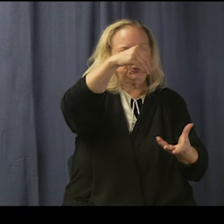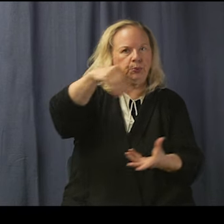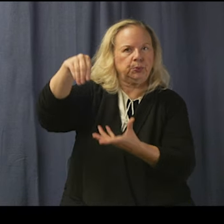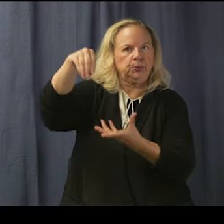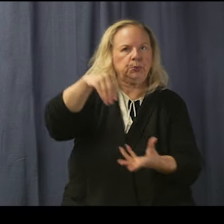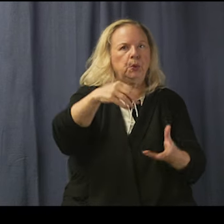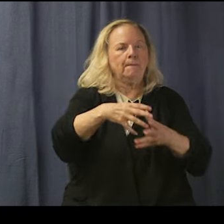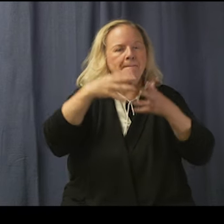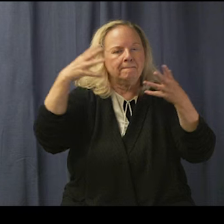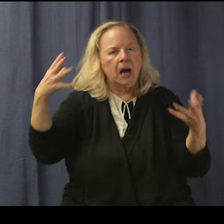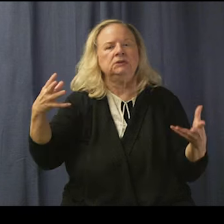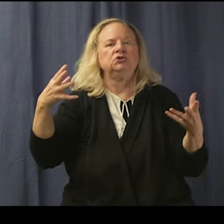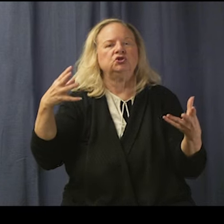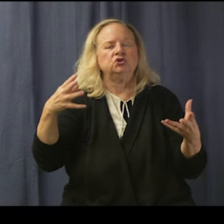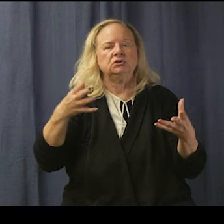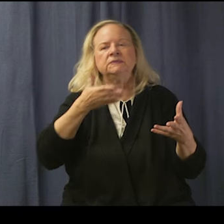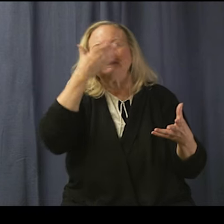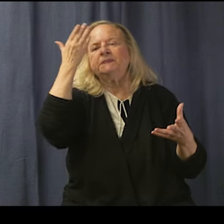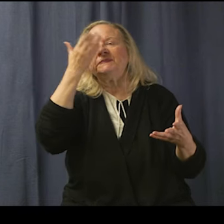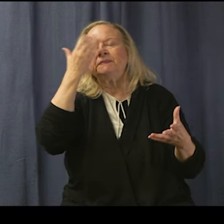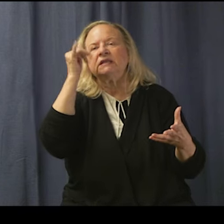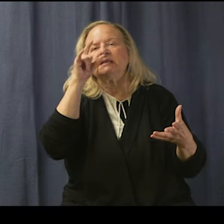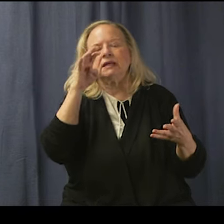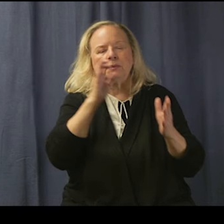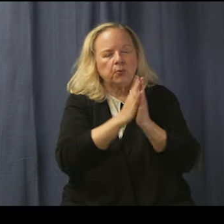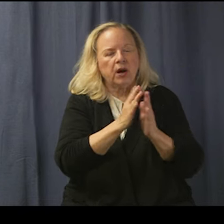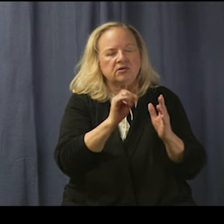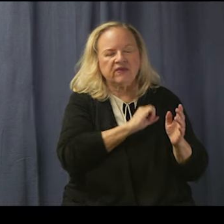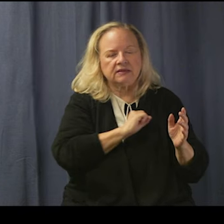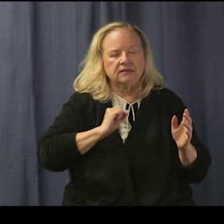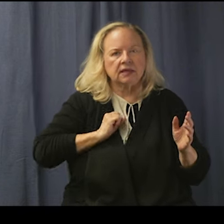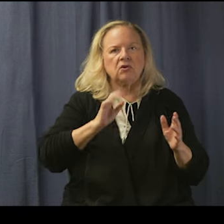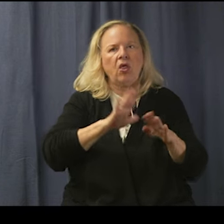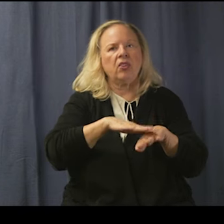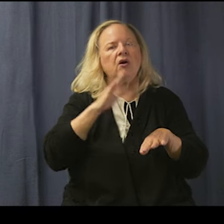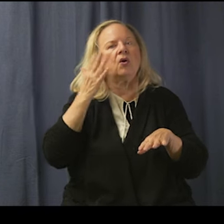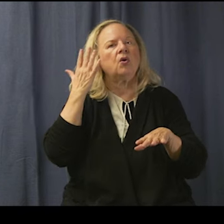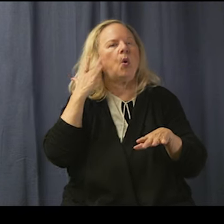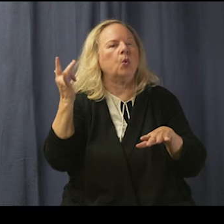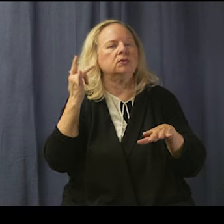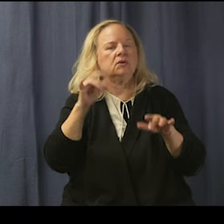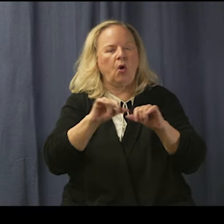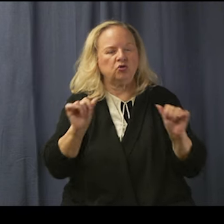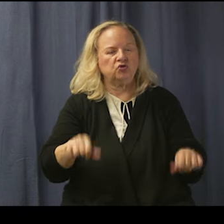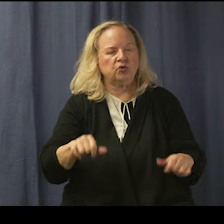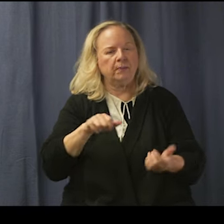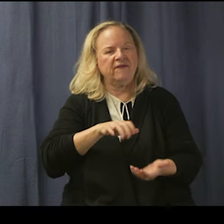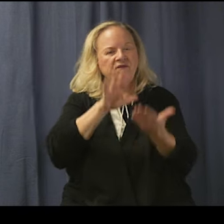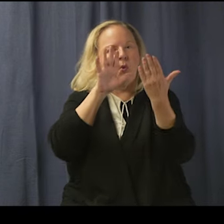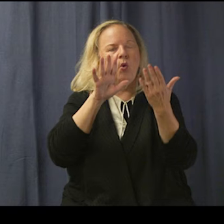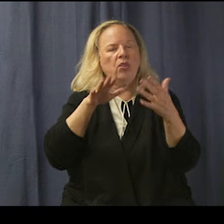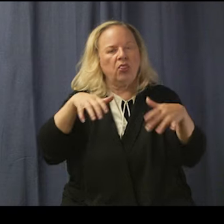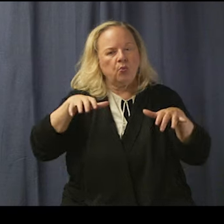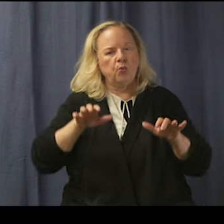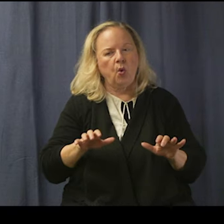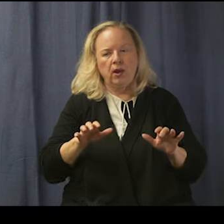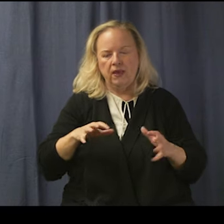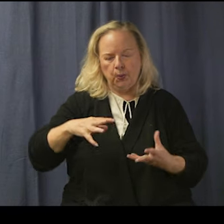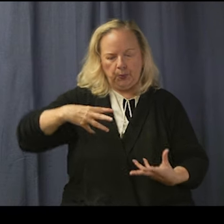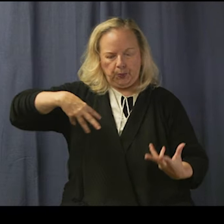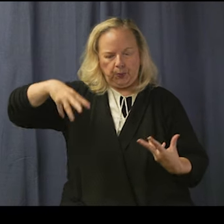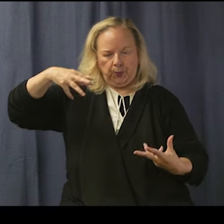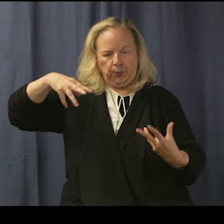given to him much incense that he would offer it with the prayers of the saints upon the golden altar before the throne, and the smoke of the incense came